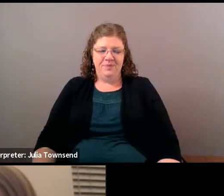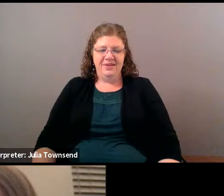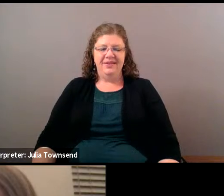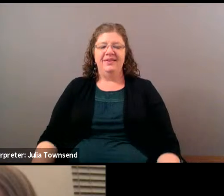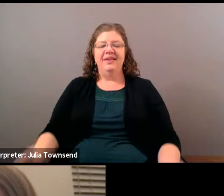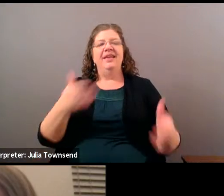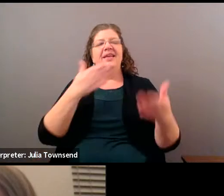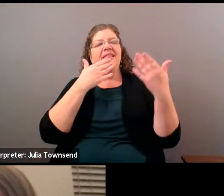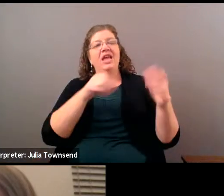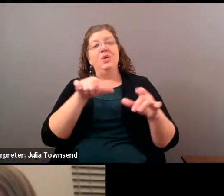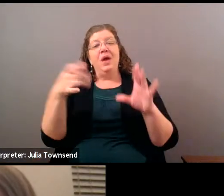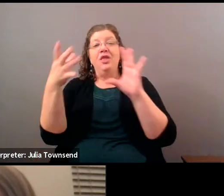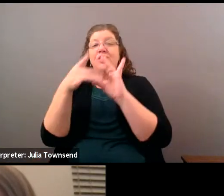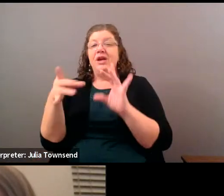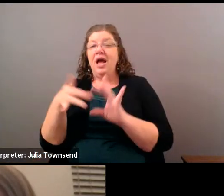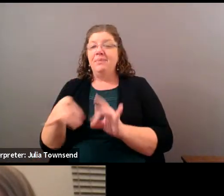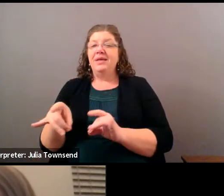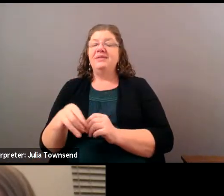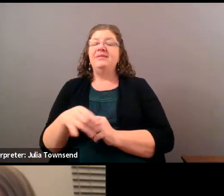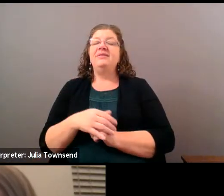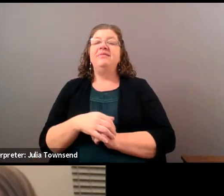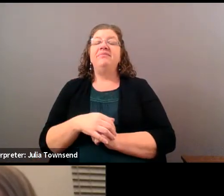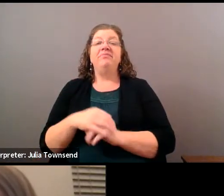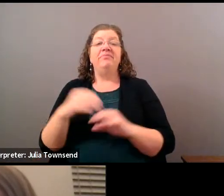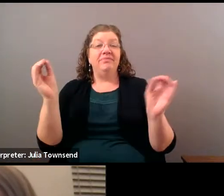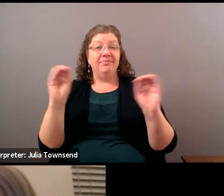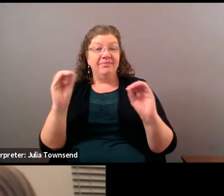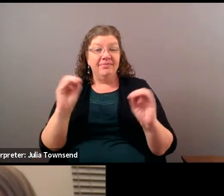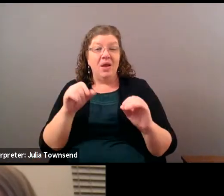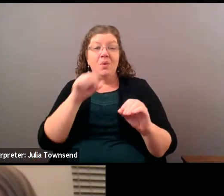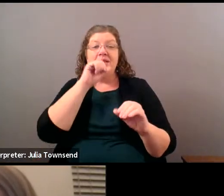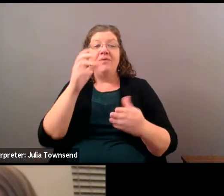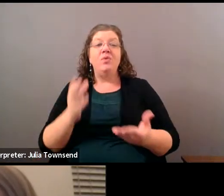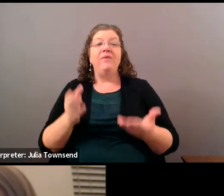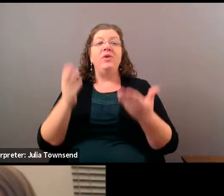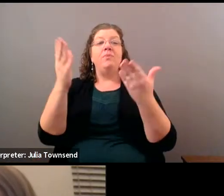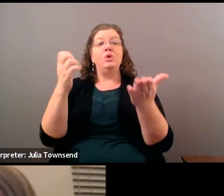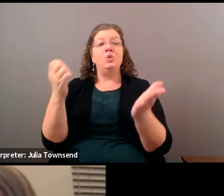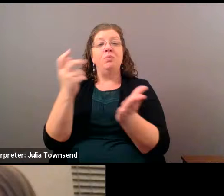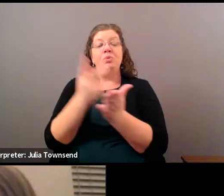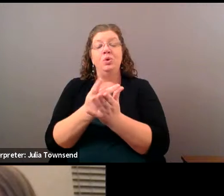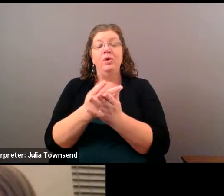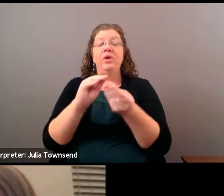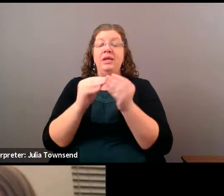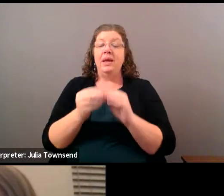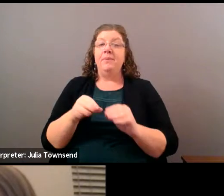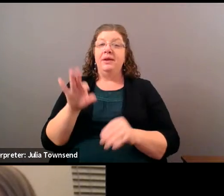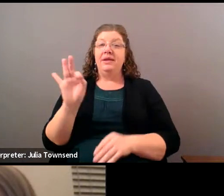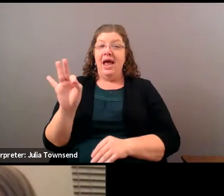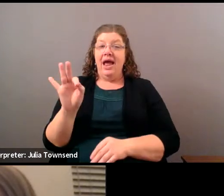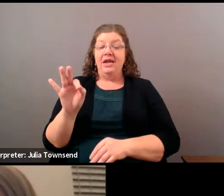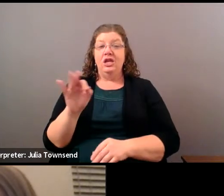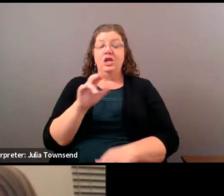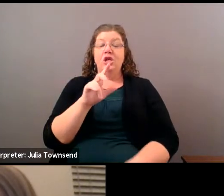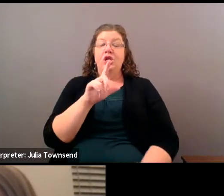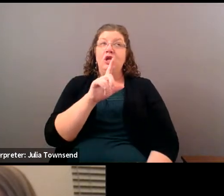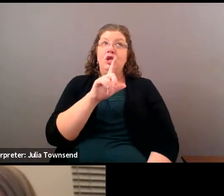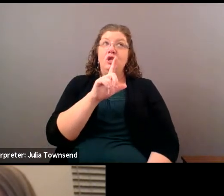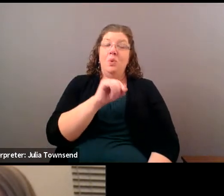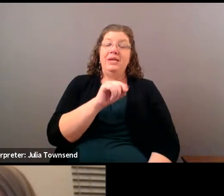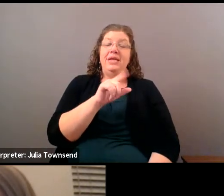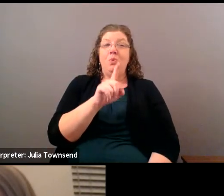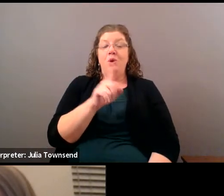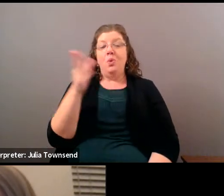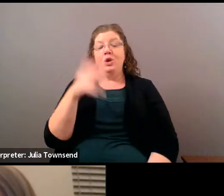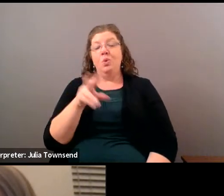comments? If not, I would love to have a motion to approve item number 9, 2021-22 contract